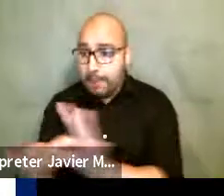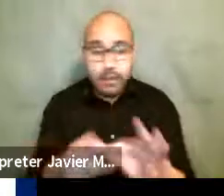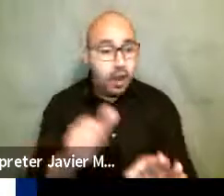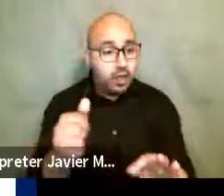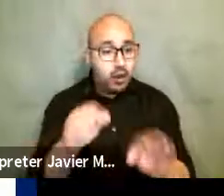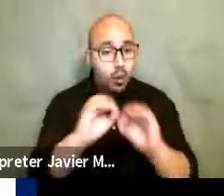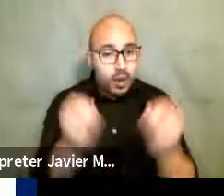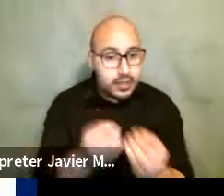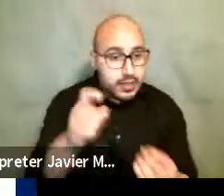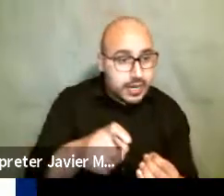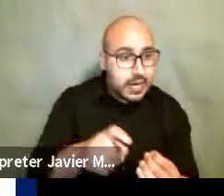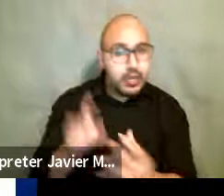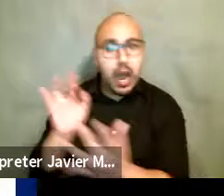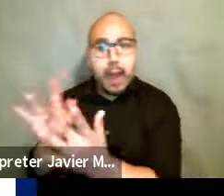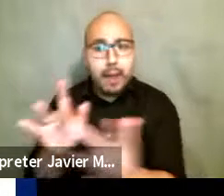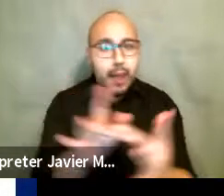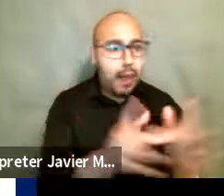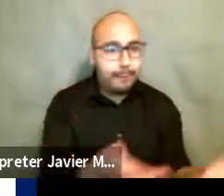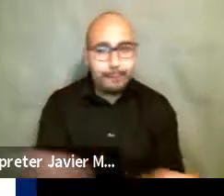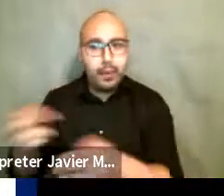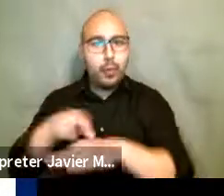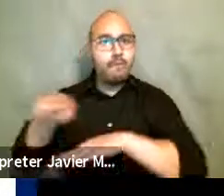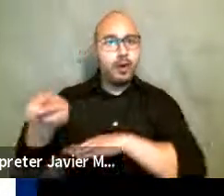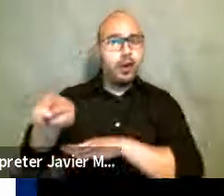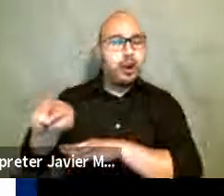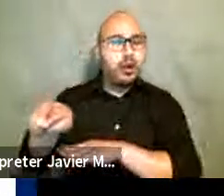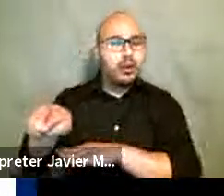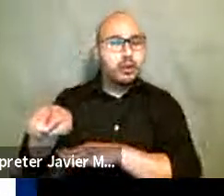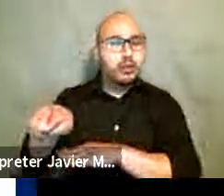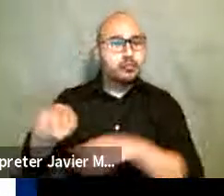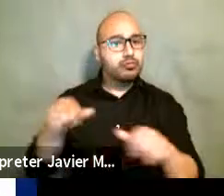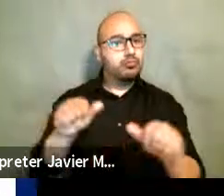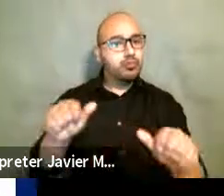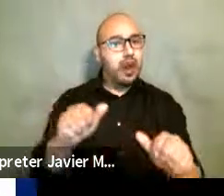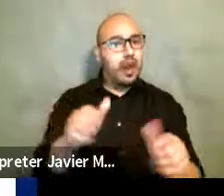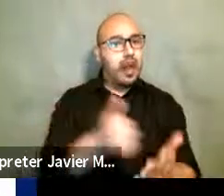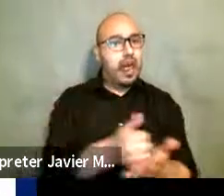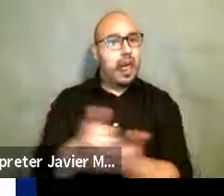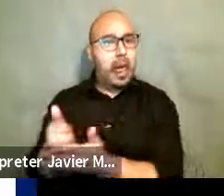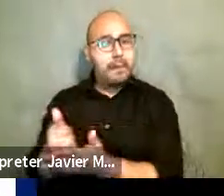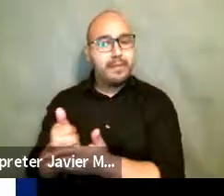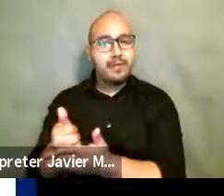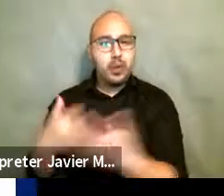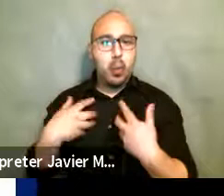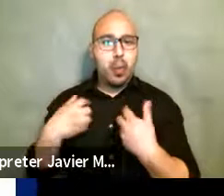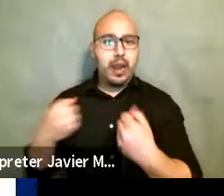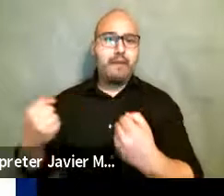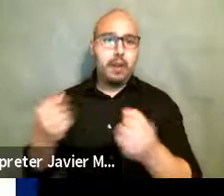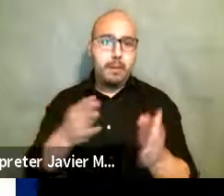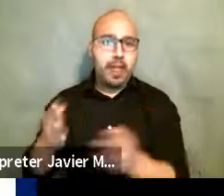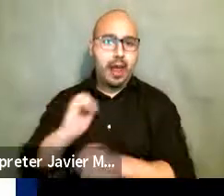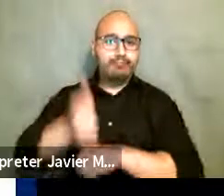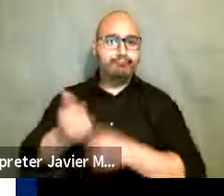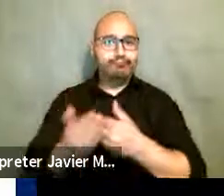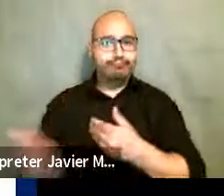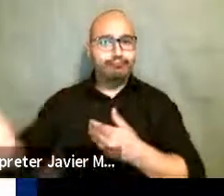organizations in the area, any kind of referral they may need to try to help them start their long-term recovery plans.